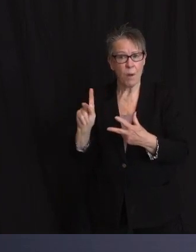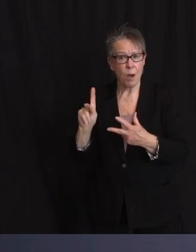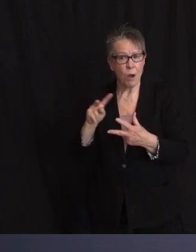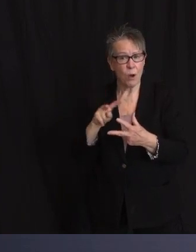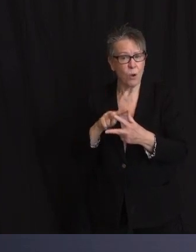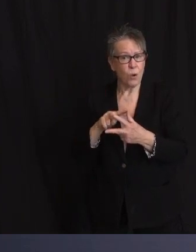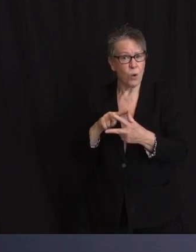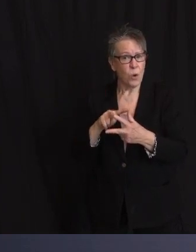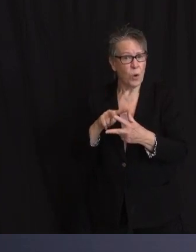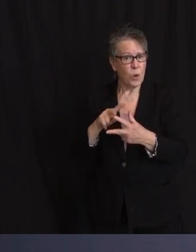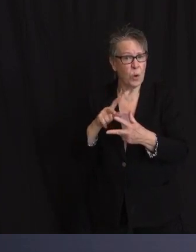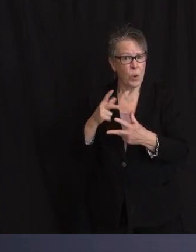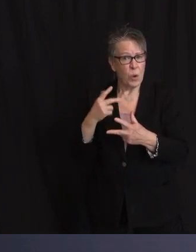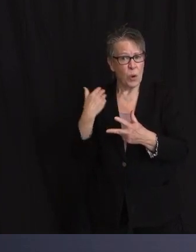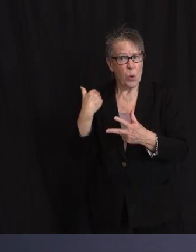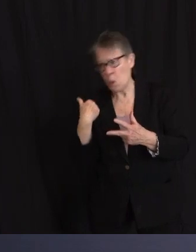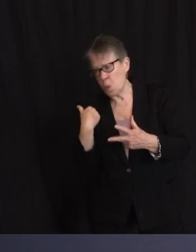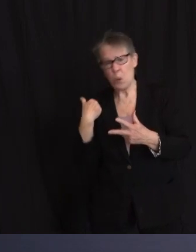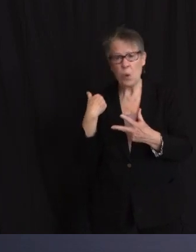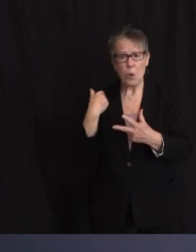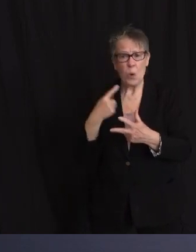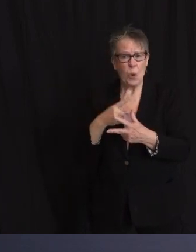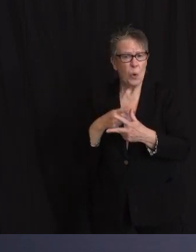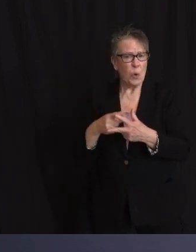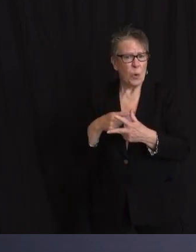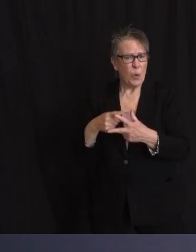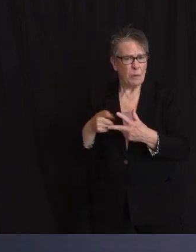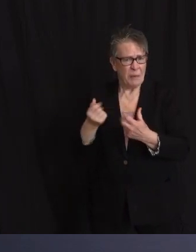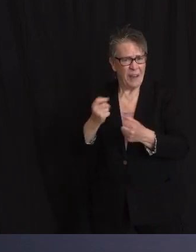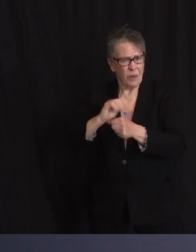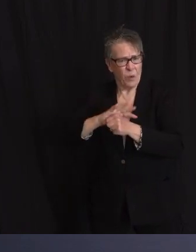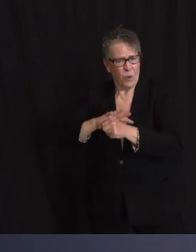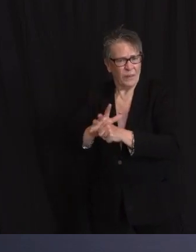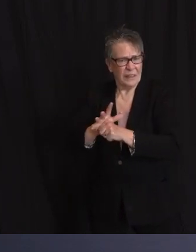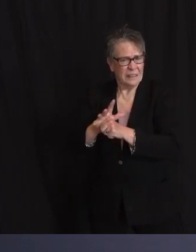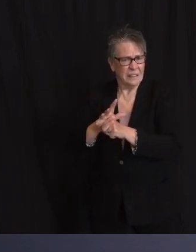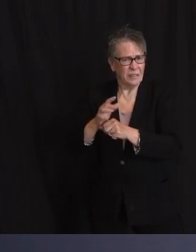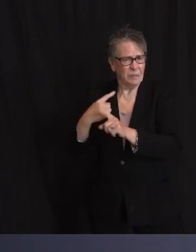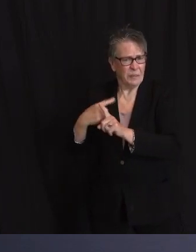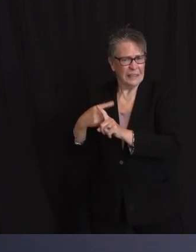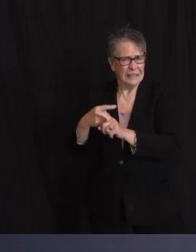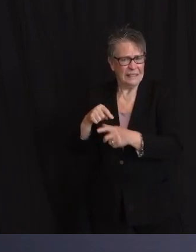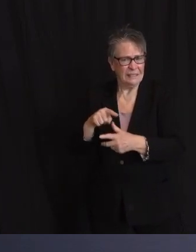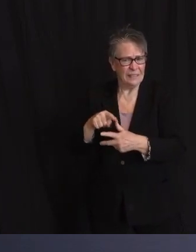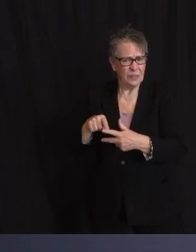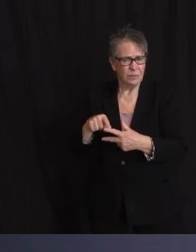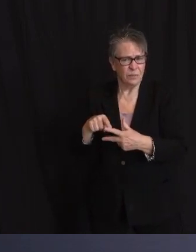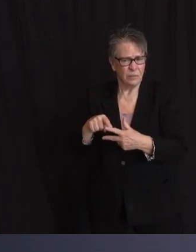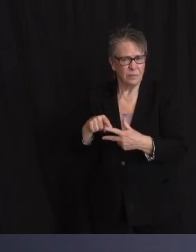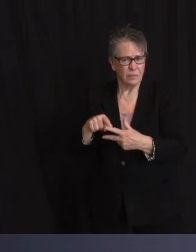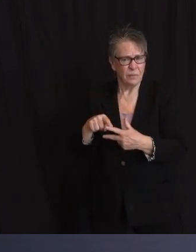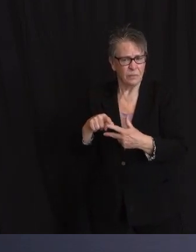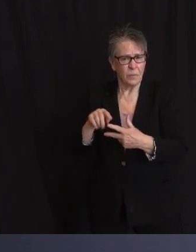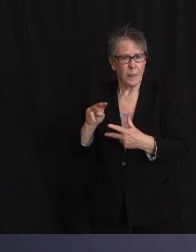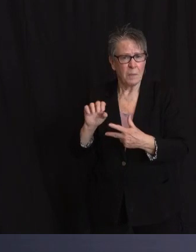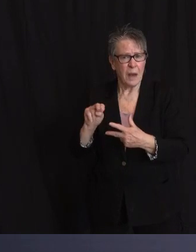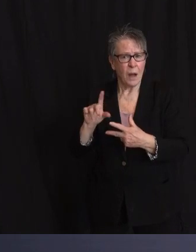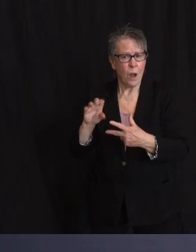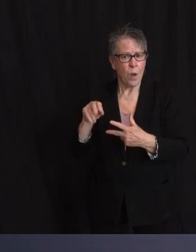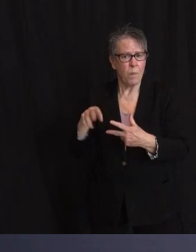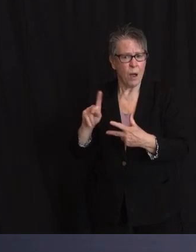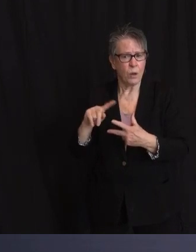Menlo Park site reported between yesterday and today 1 additional death. The Paramus site has reported 6